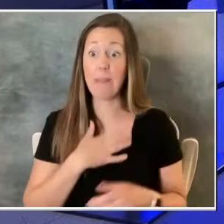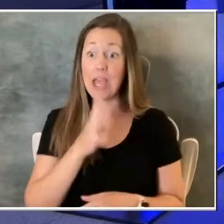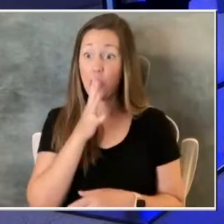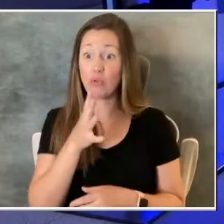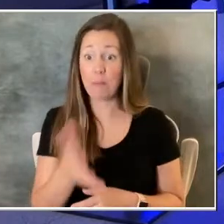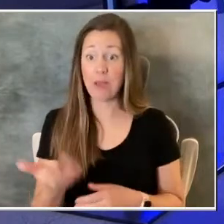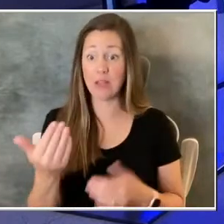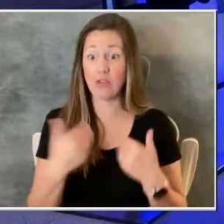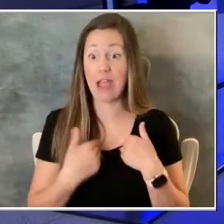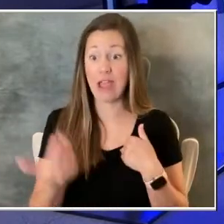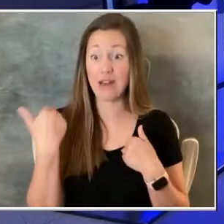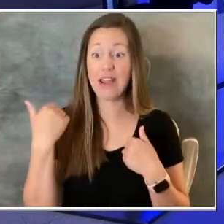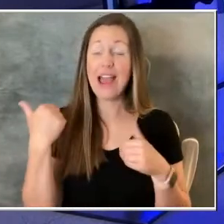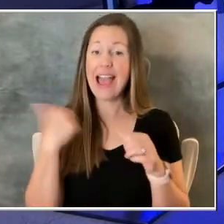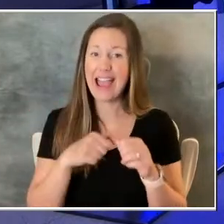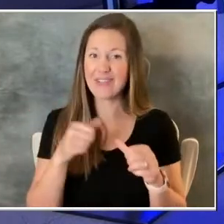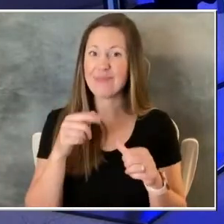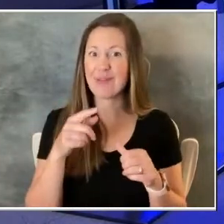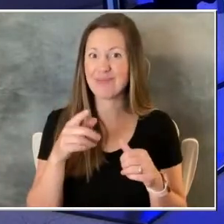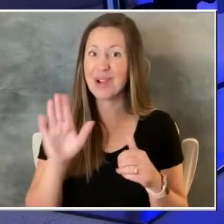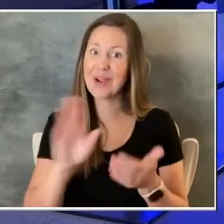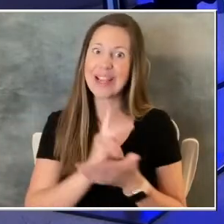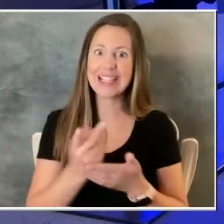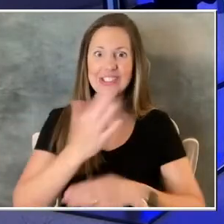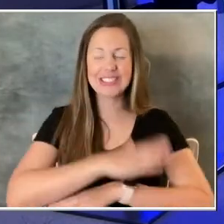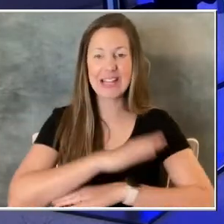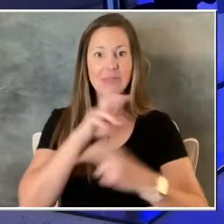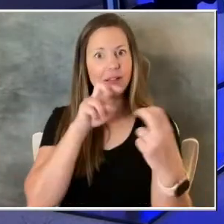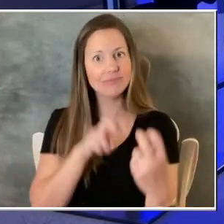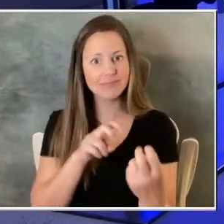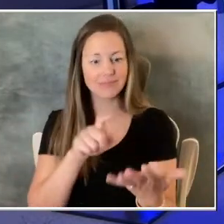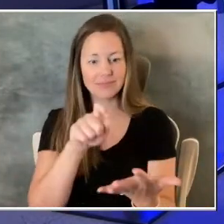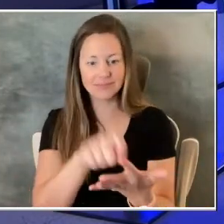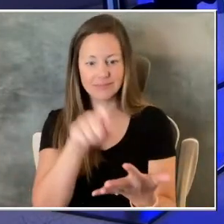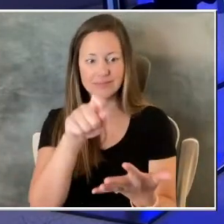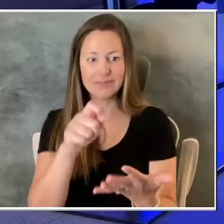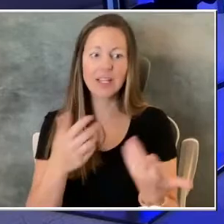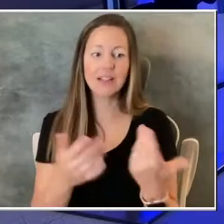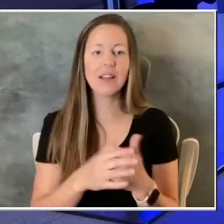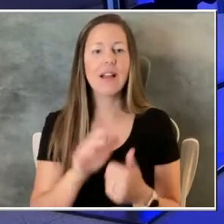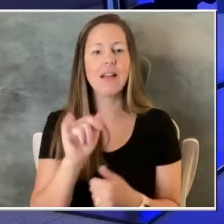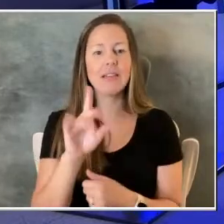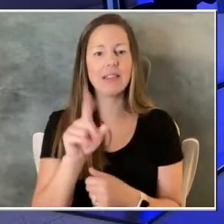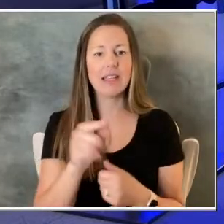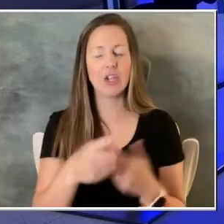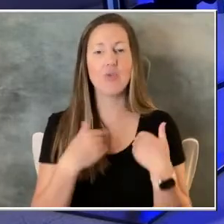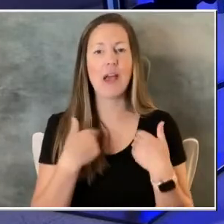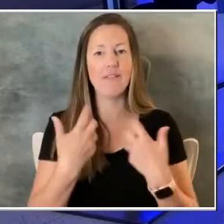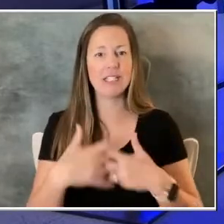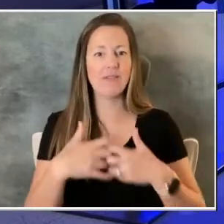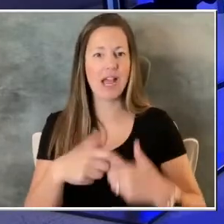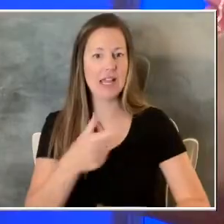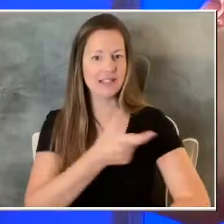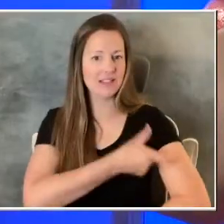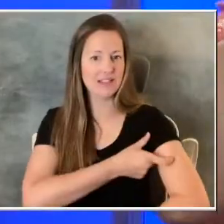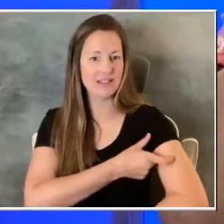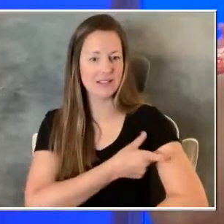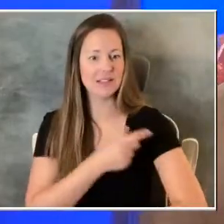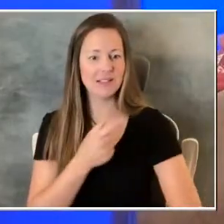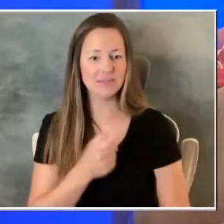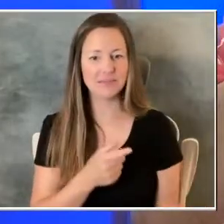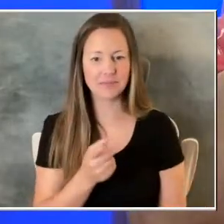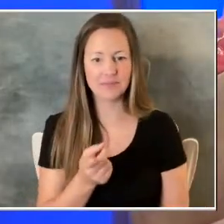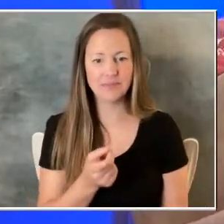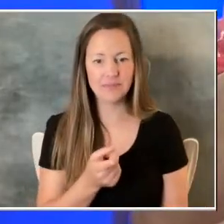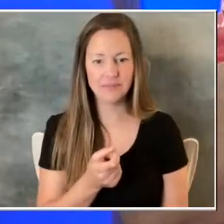and just pricking the finger, the blood tests. Linda, you actually have a device on your arm, if you wouldn't mind showing us. You said your phone, your cell